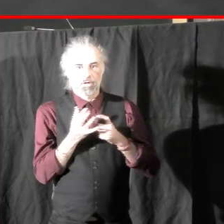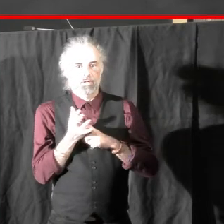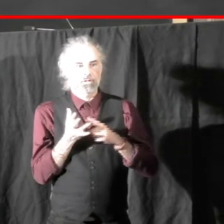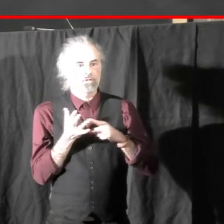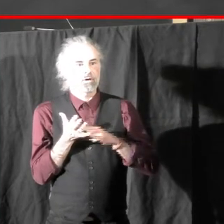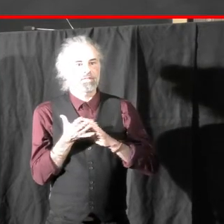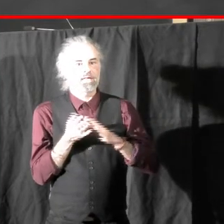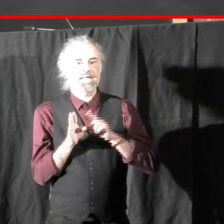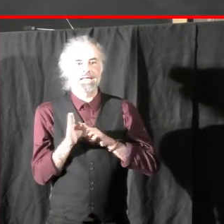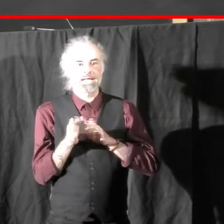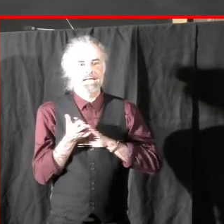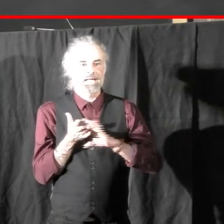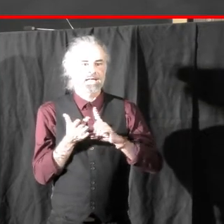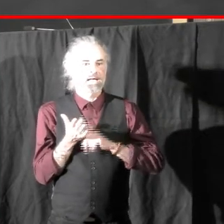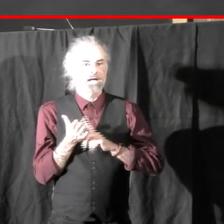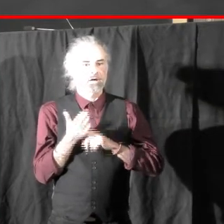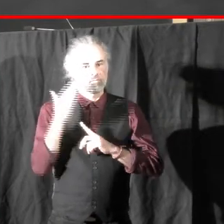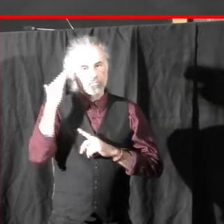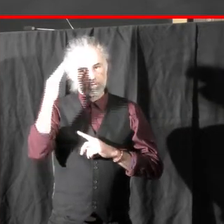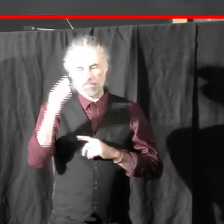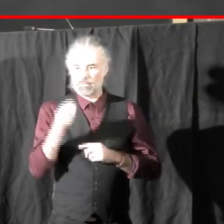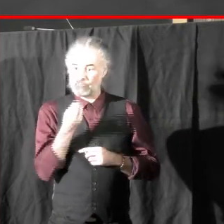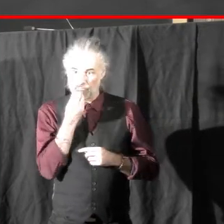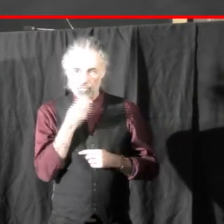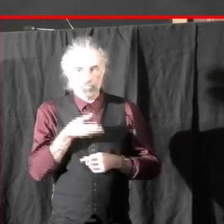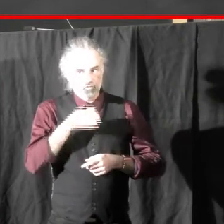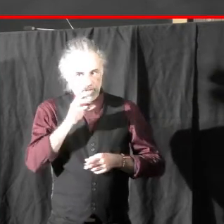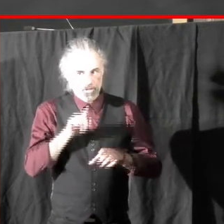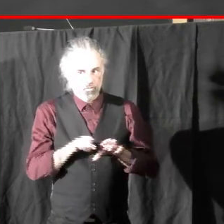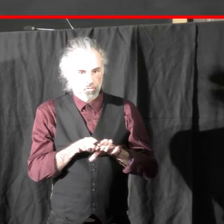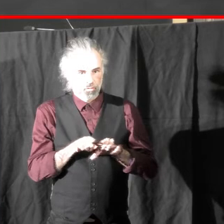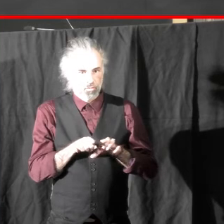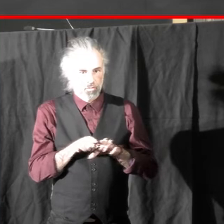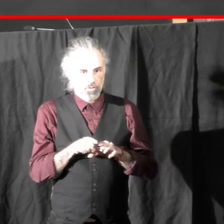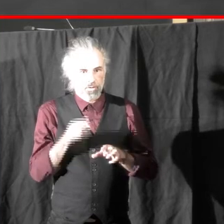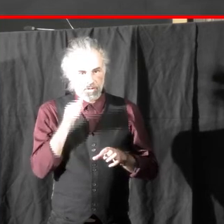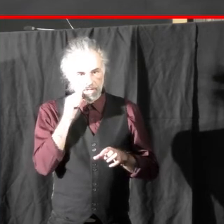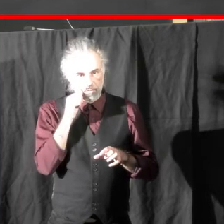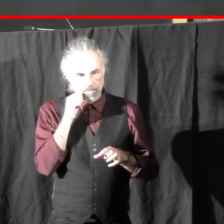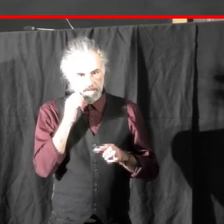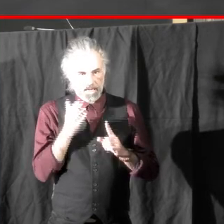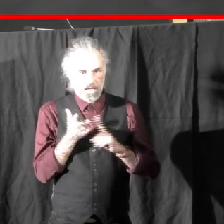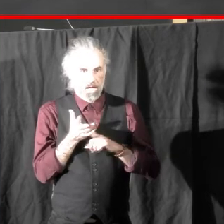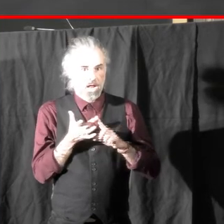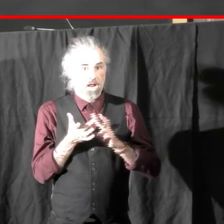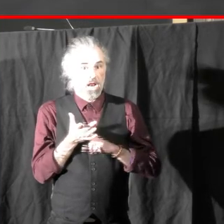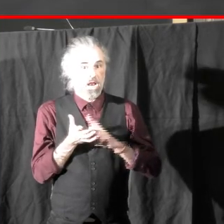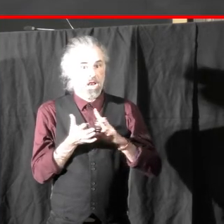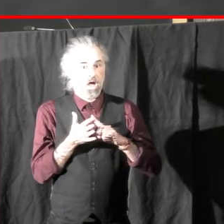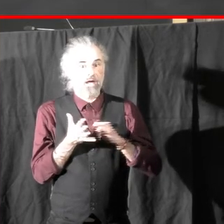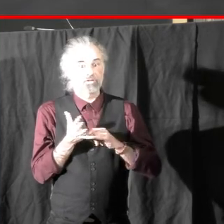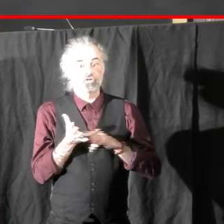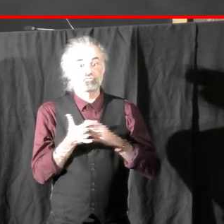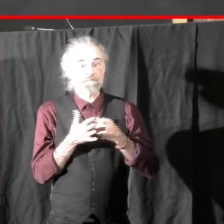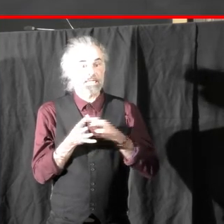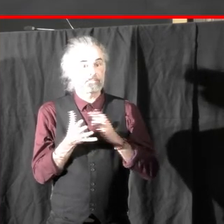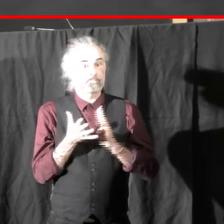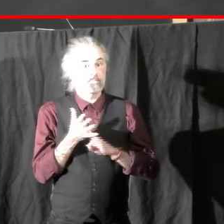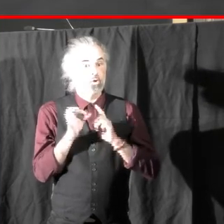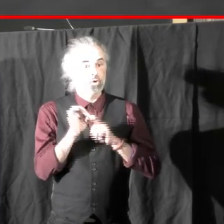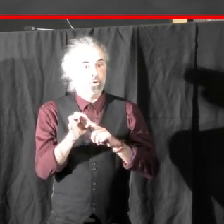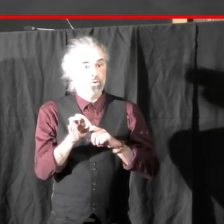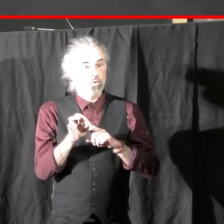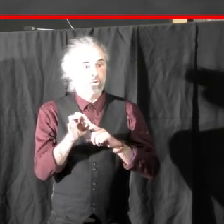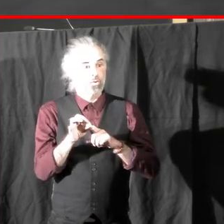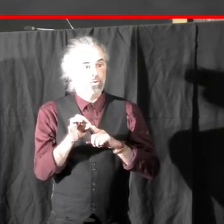evening. There's some food and drink. There will be a live stream of the Q&A, so if you have food and drink, please watch the Q&A